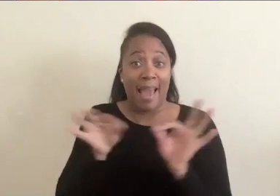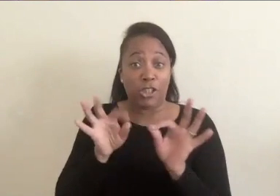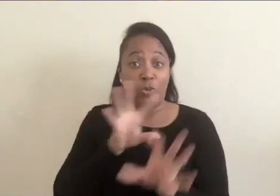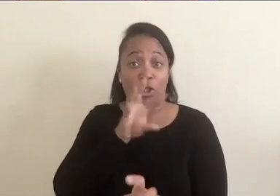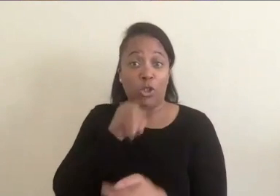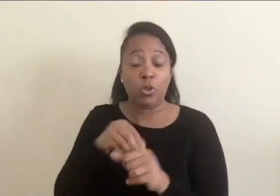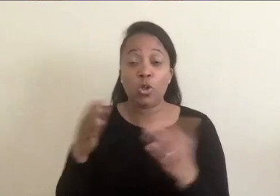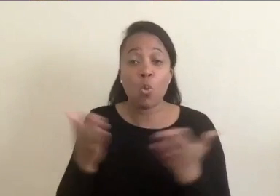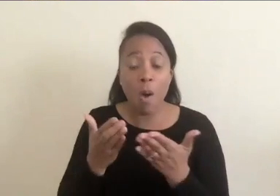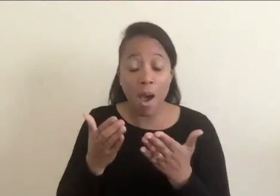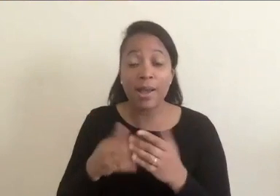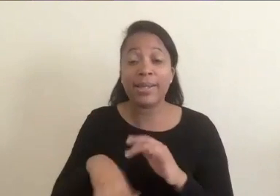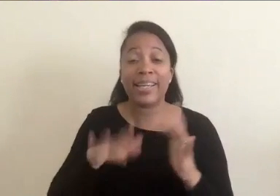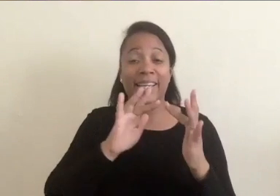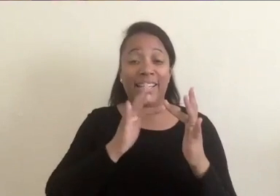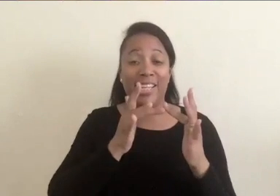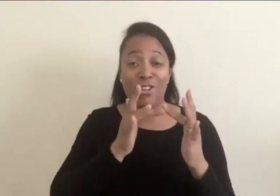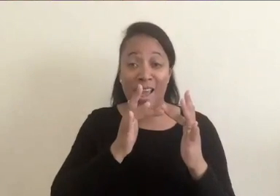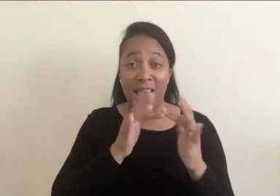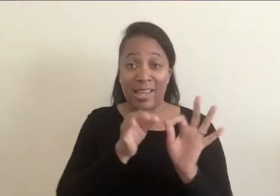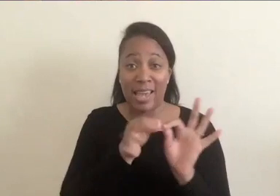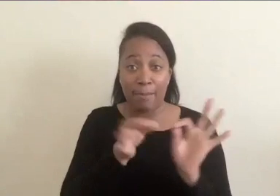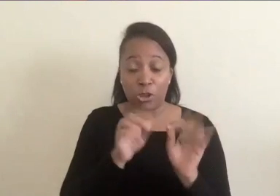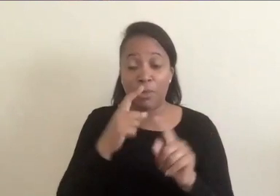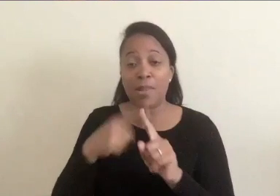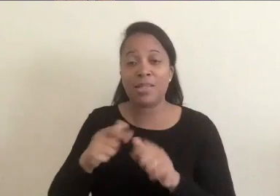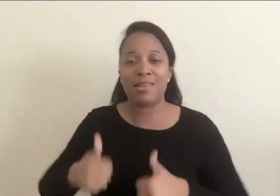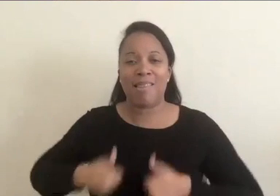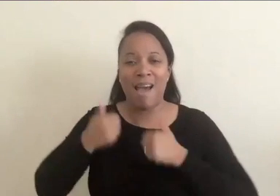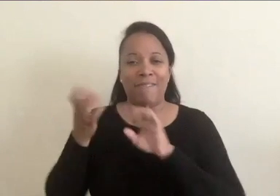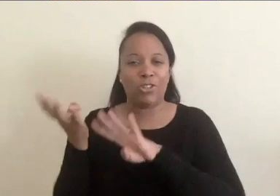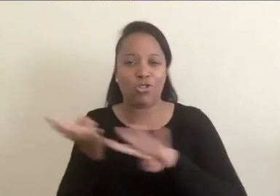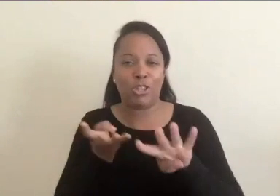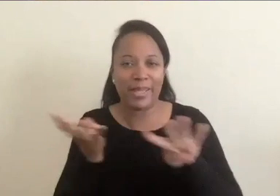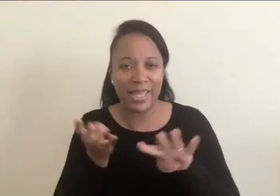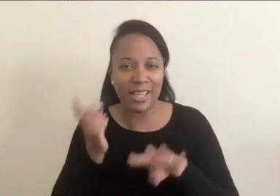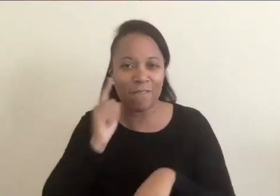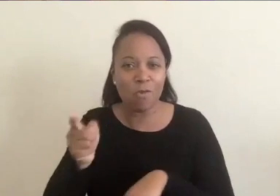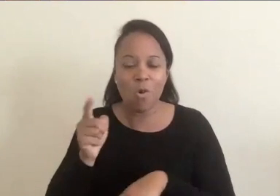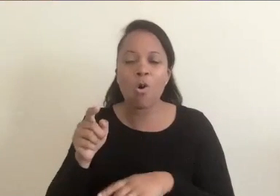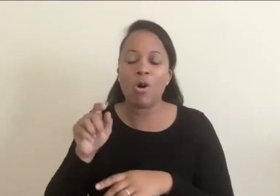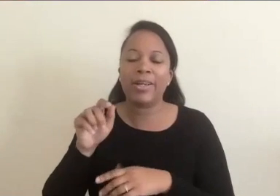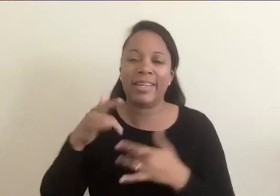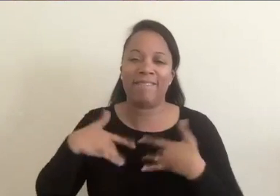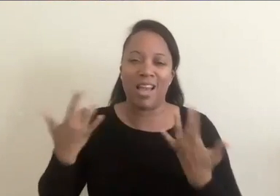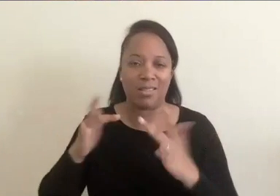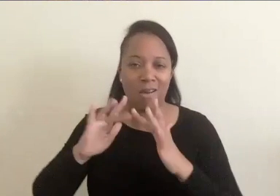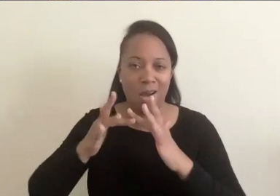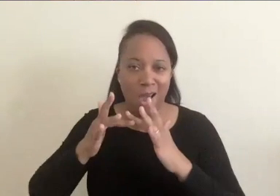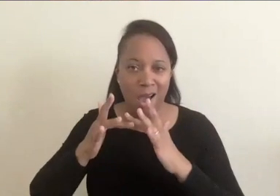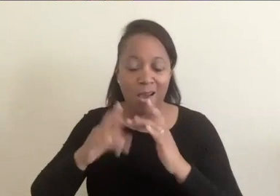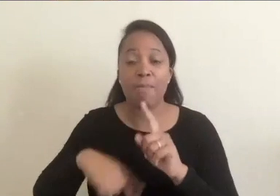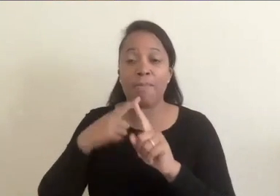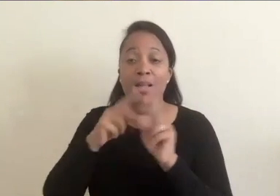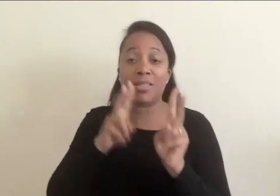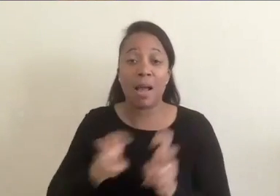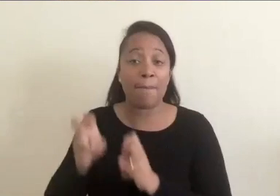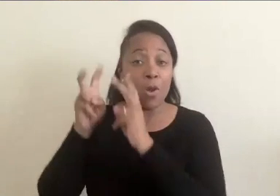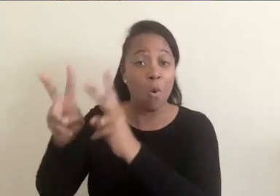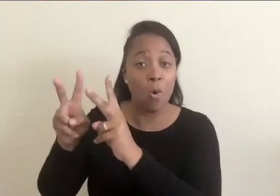included internet captioning and live streaming for live streaming events on the internet, as well as uploaded videos